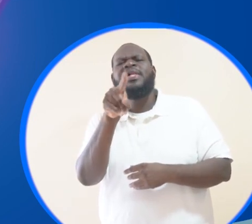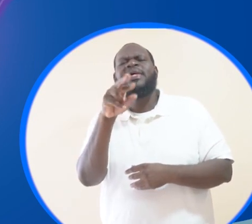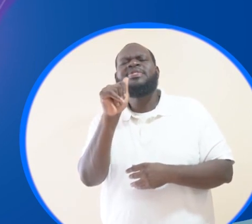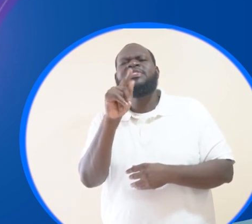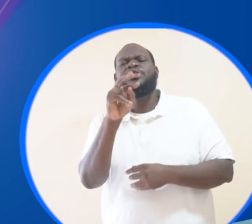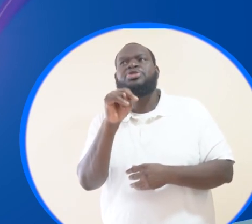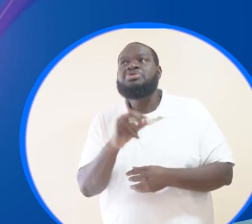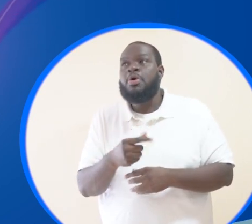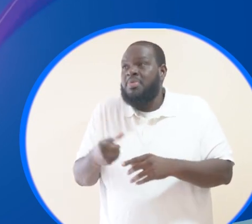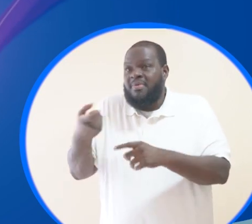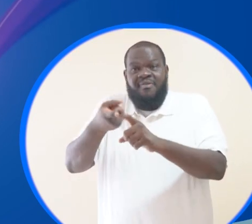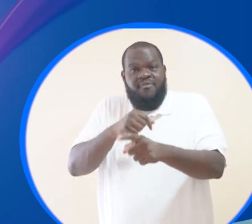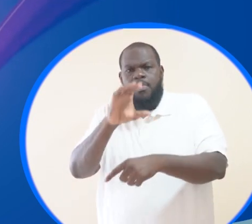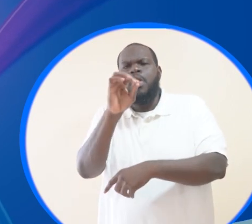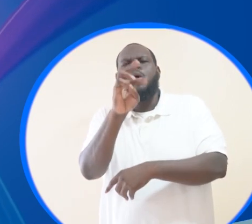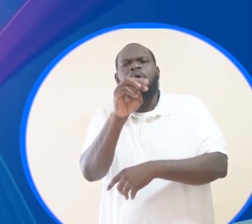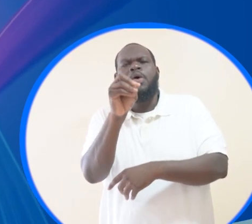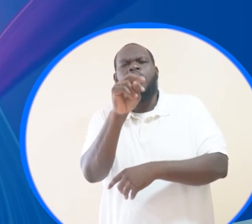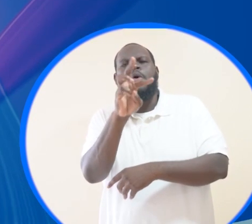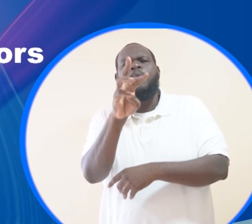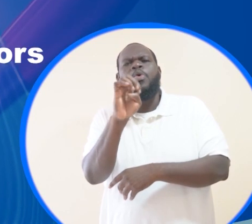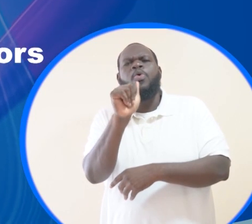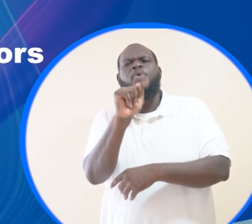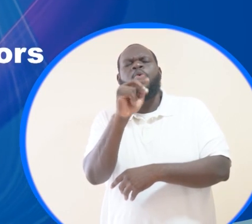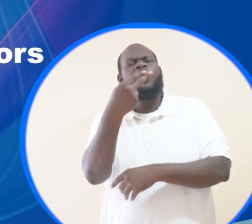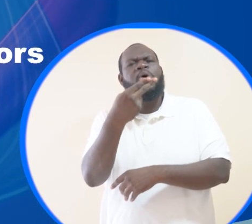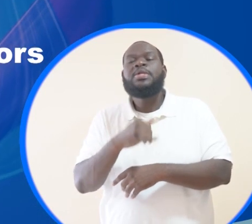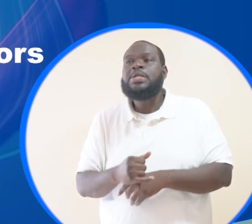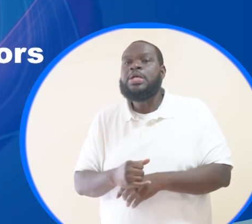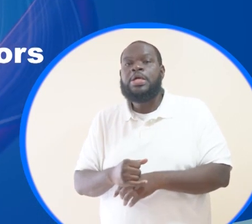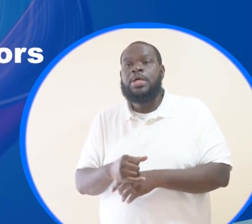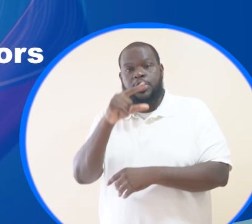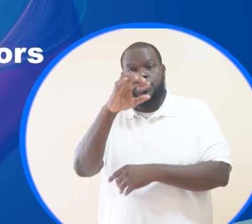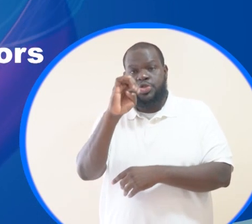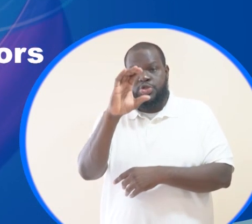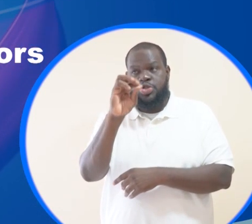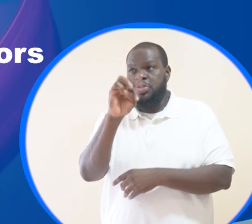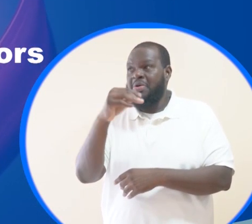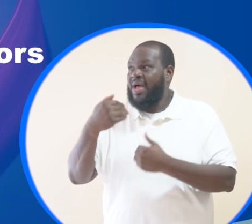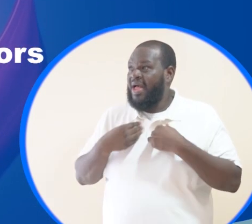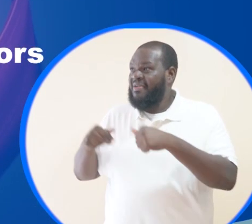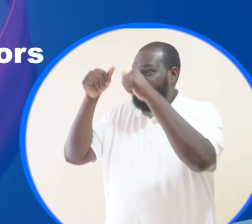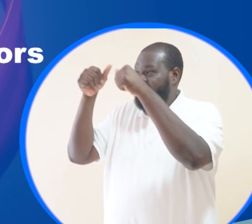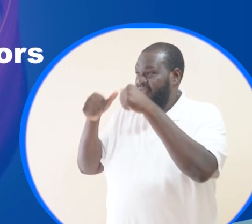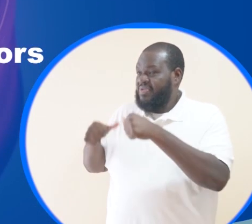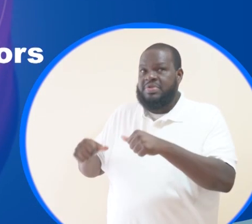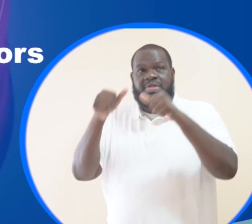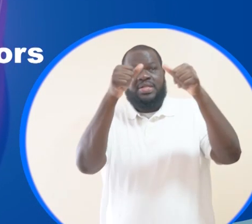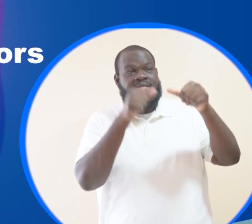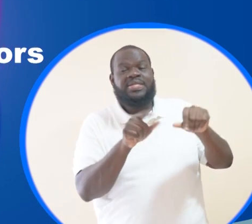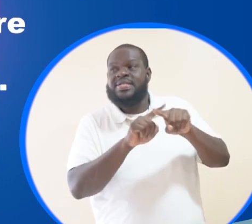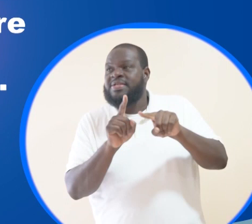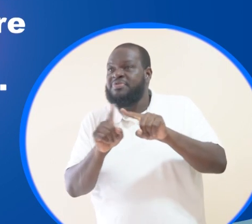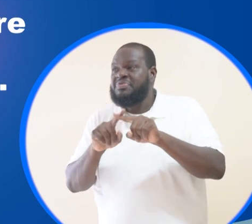year or more You are eligible for inclusion in the OLE G-Com has posted the preliminary list of electors PLE in all the registration